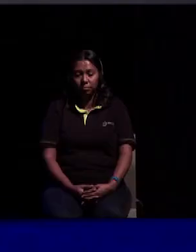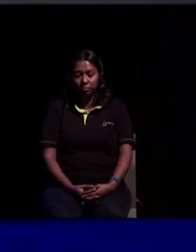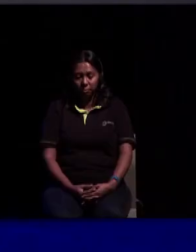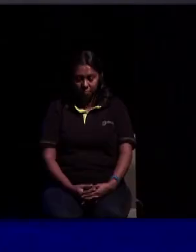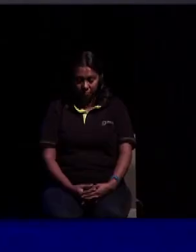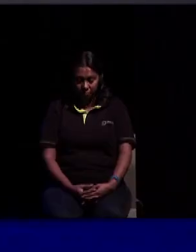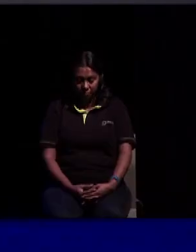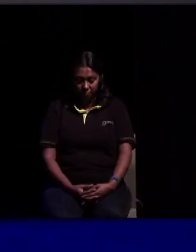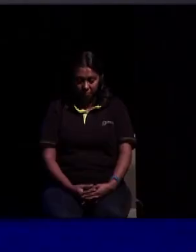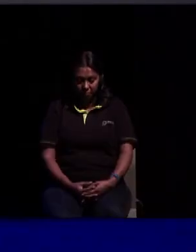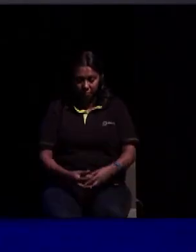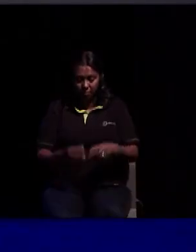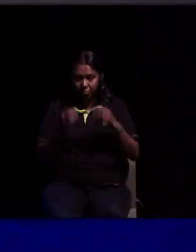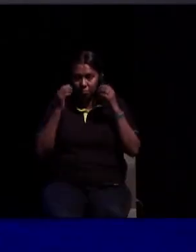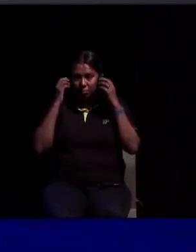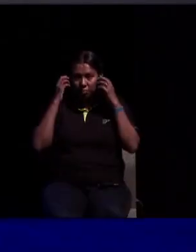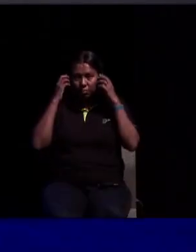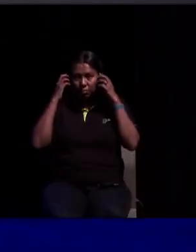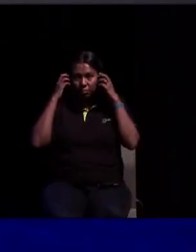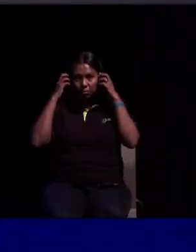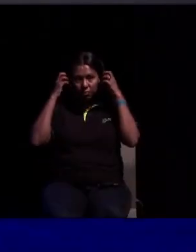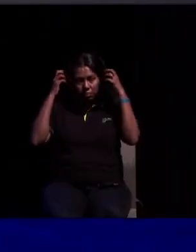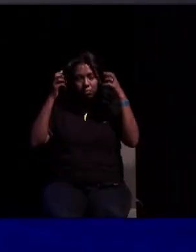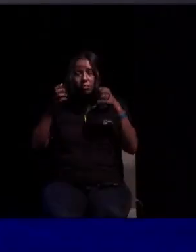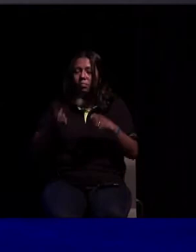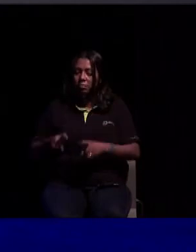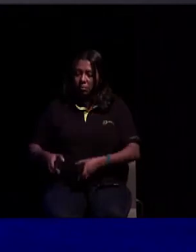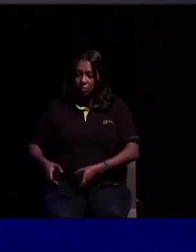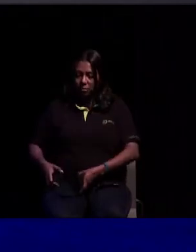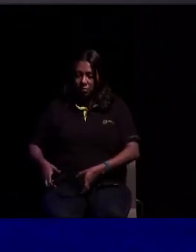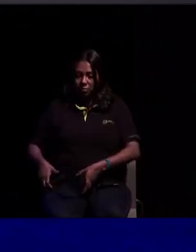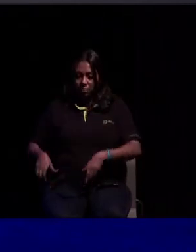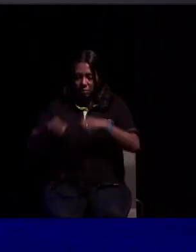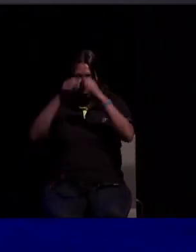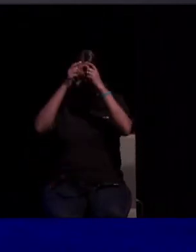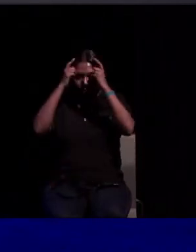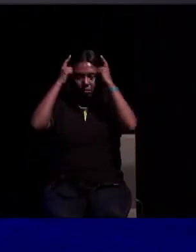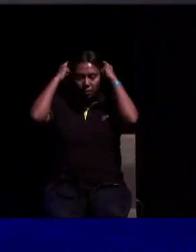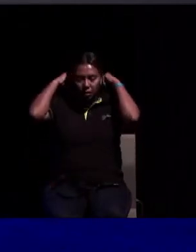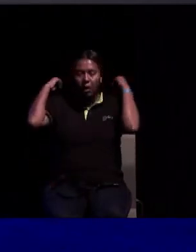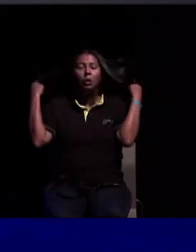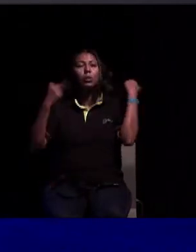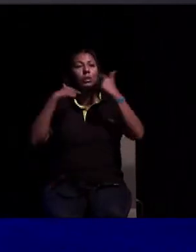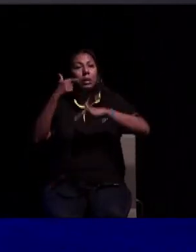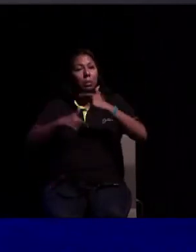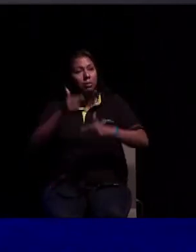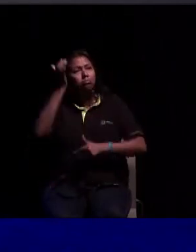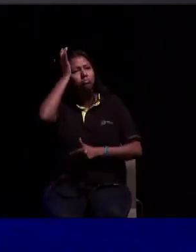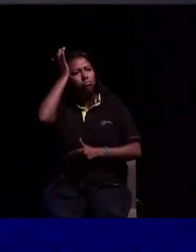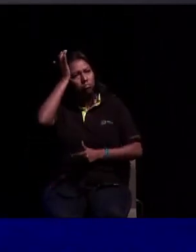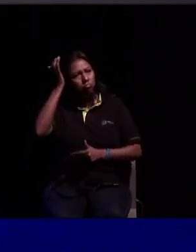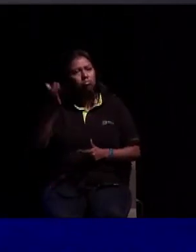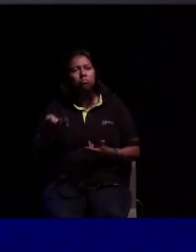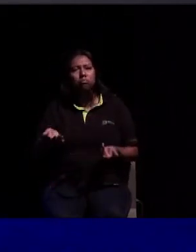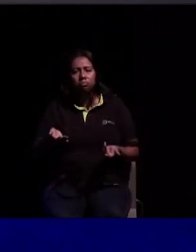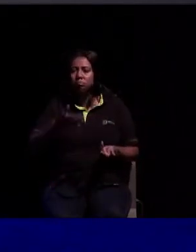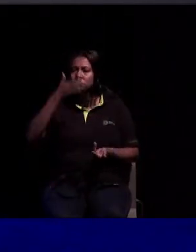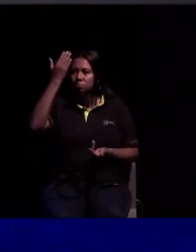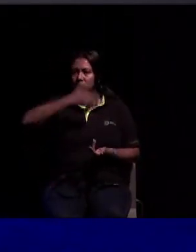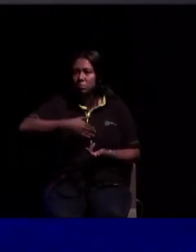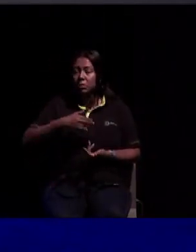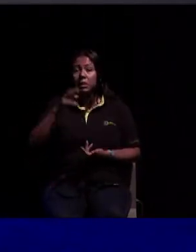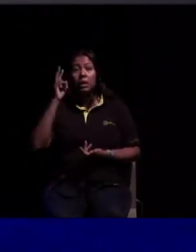que a ação do SESC, né? Ela mostra muito disso e tal, né? Eu lembro, quer dizer, a minha